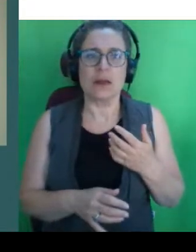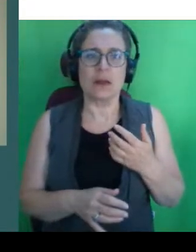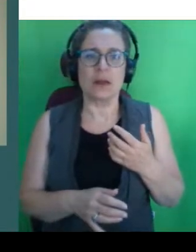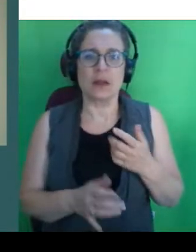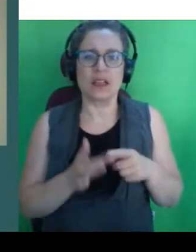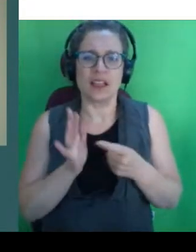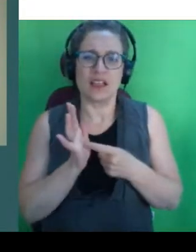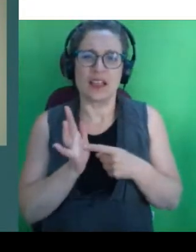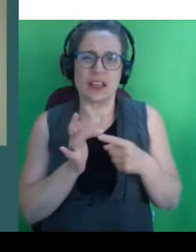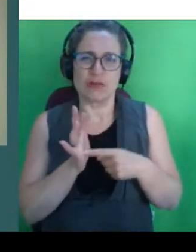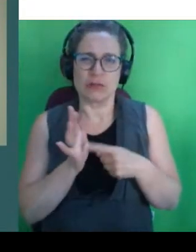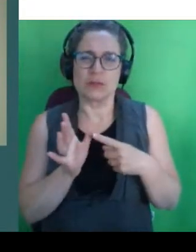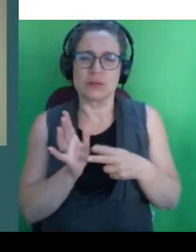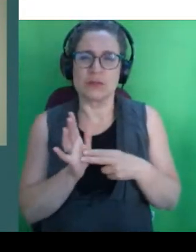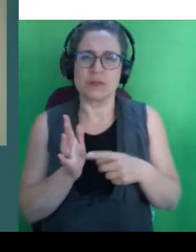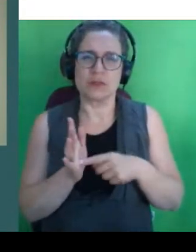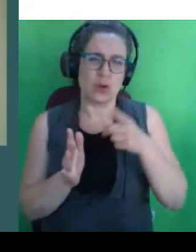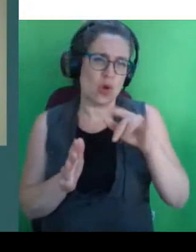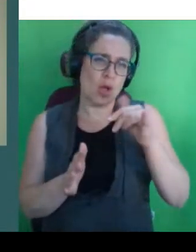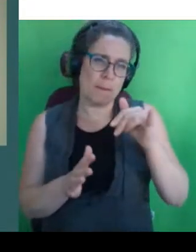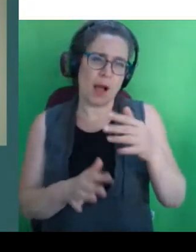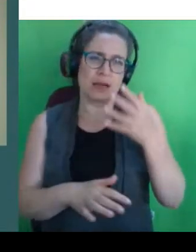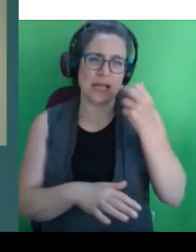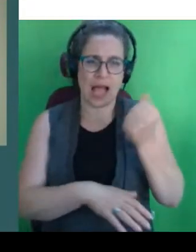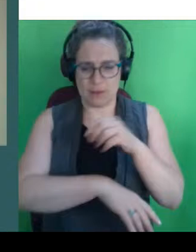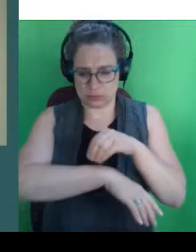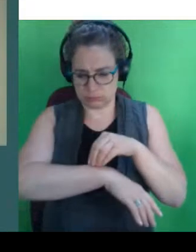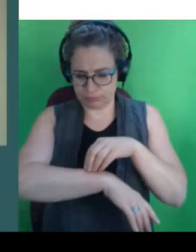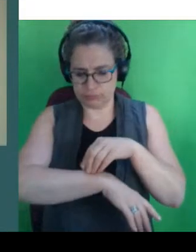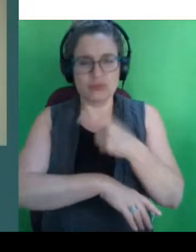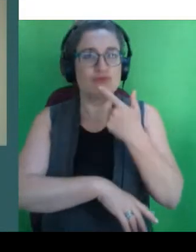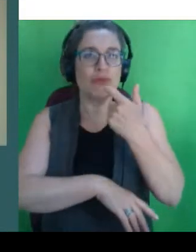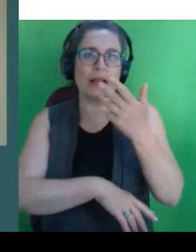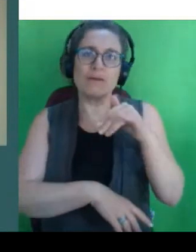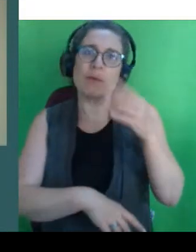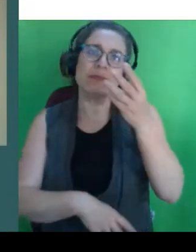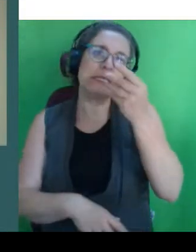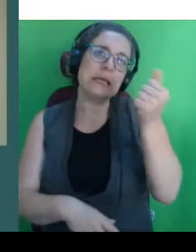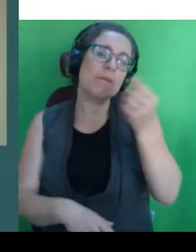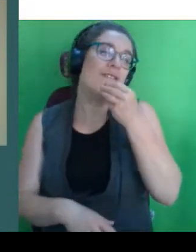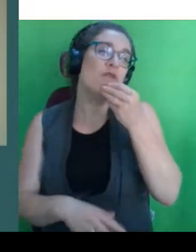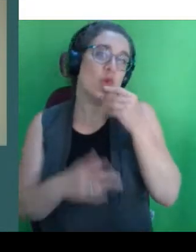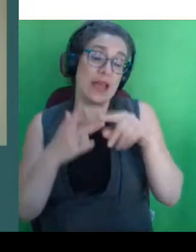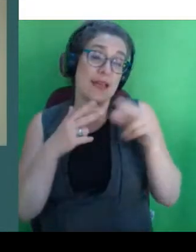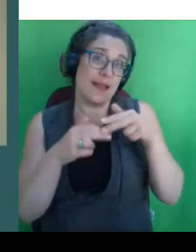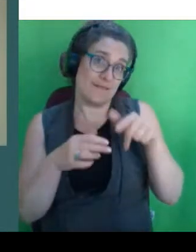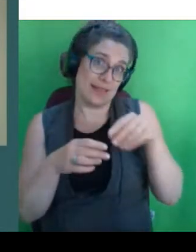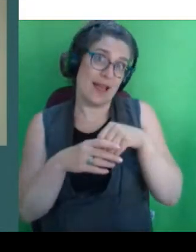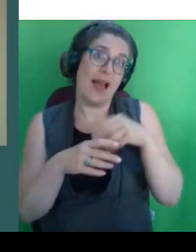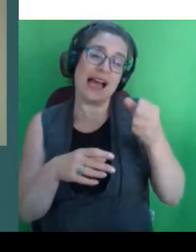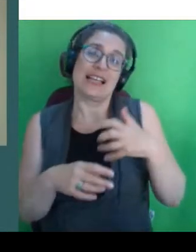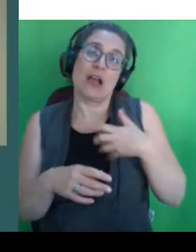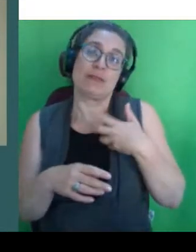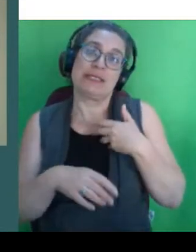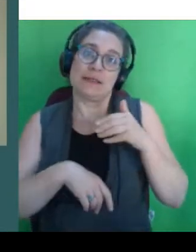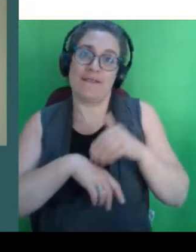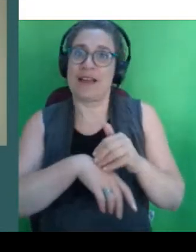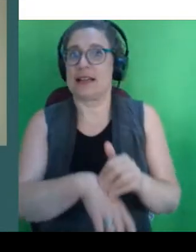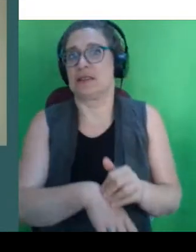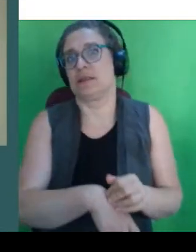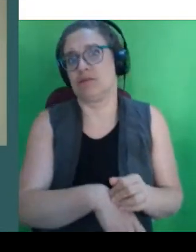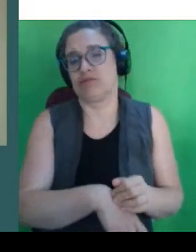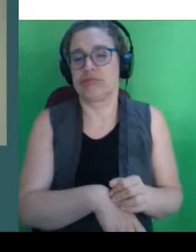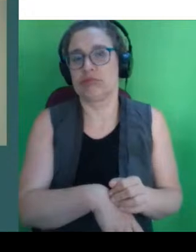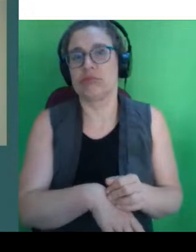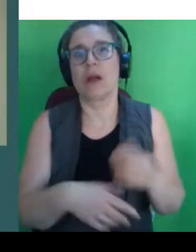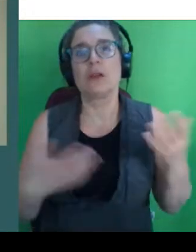you might get some redness from some foods if they have an irritant effect. So if it's going